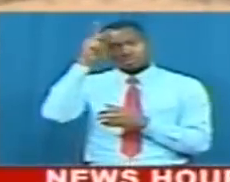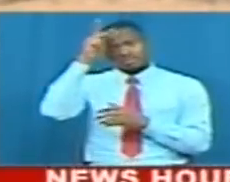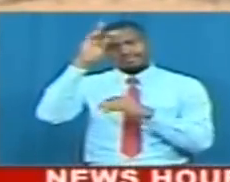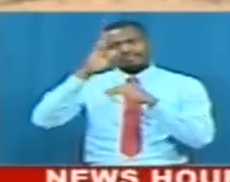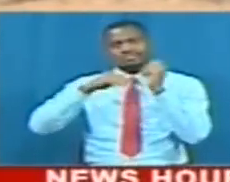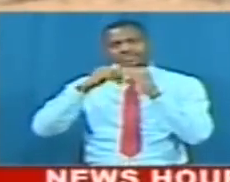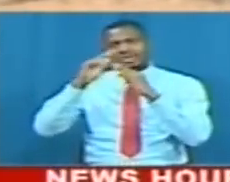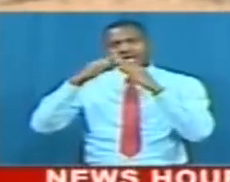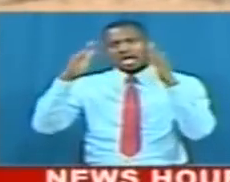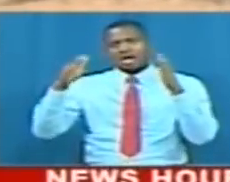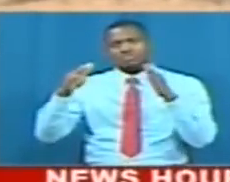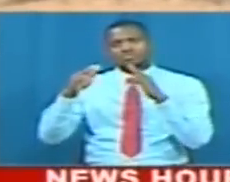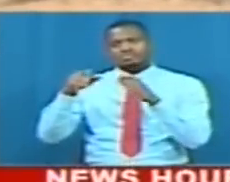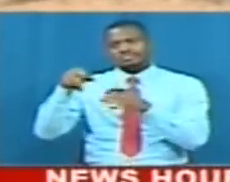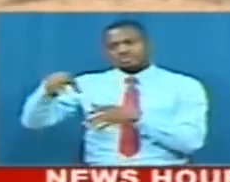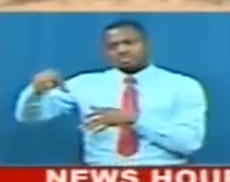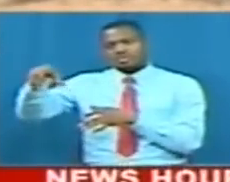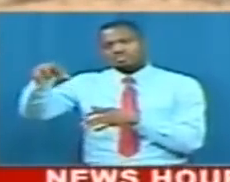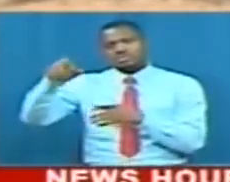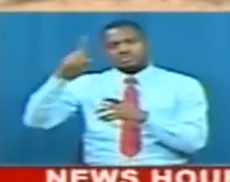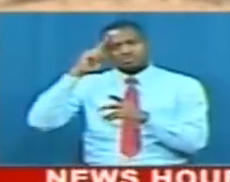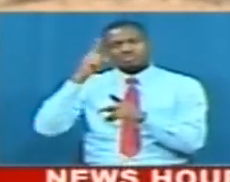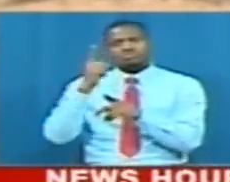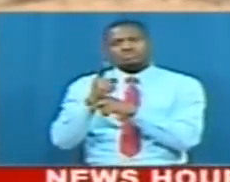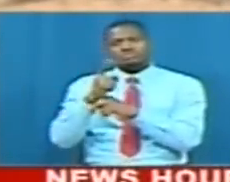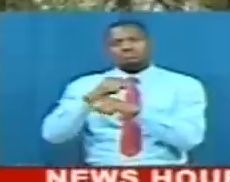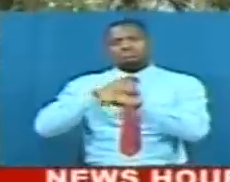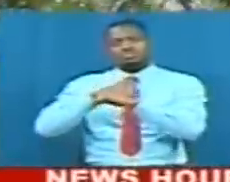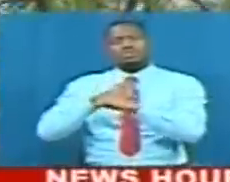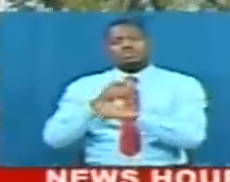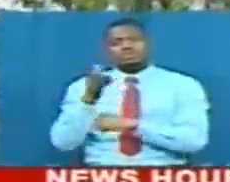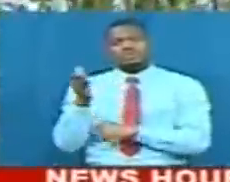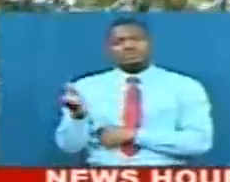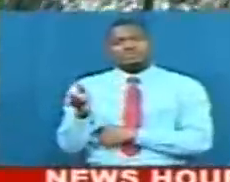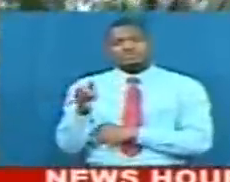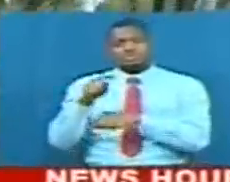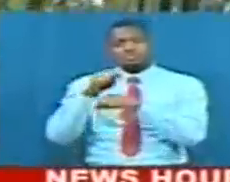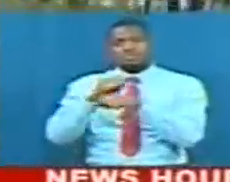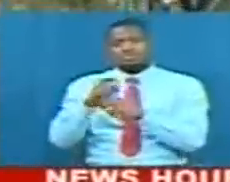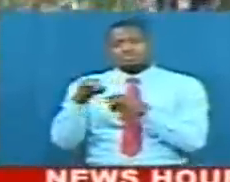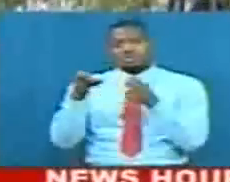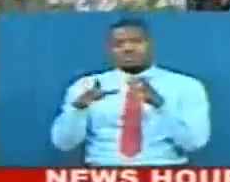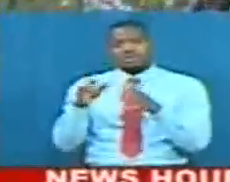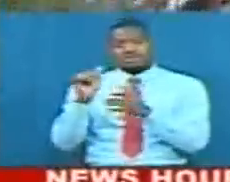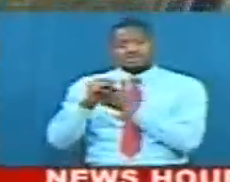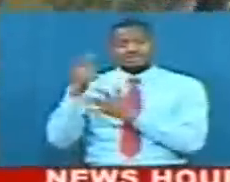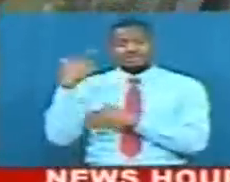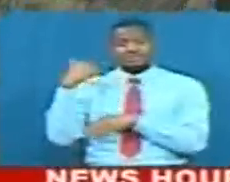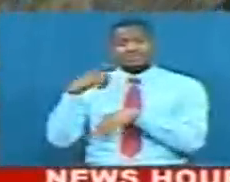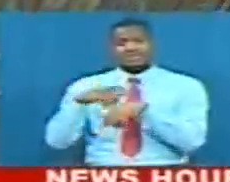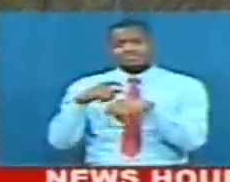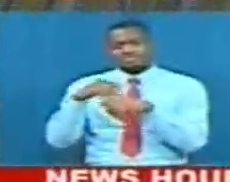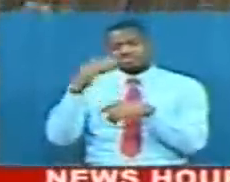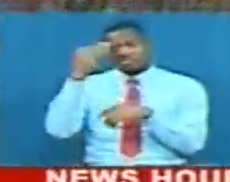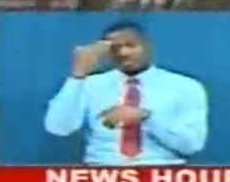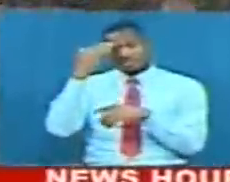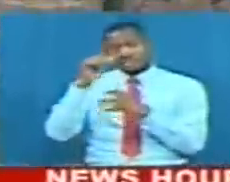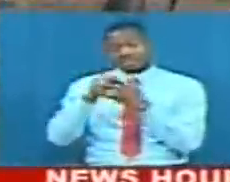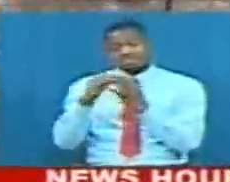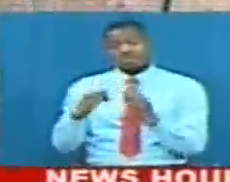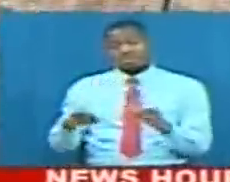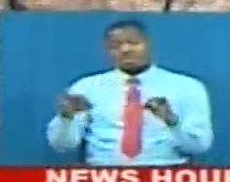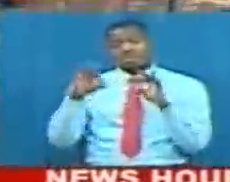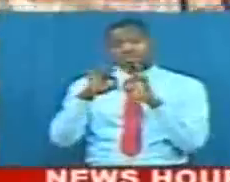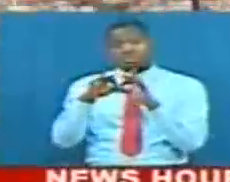built houses around the guest house to be occupied by regular security. The traditional rulers at the time, mindful of the